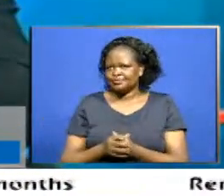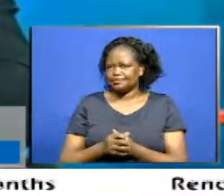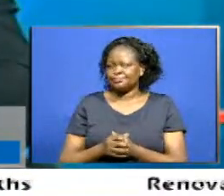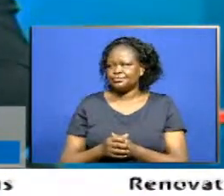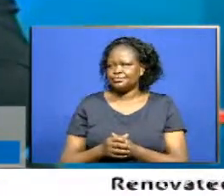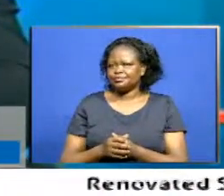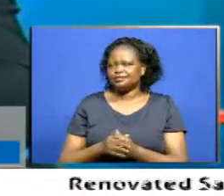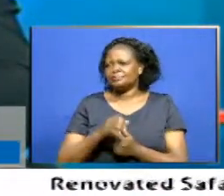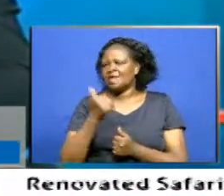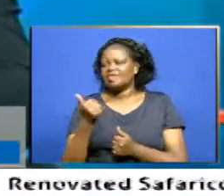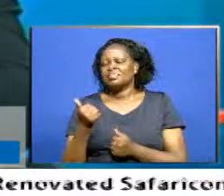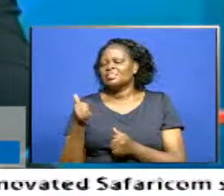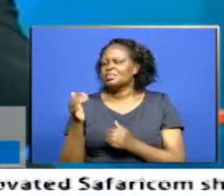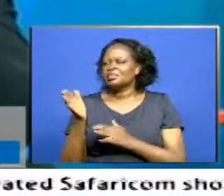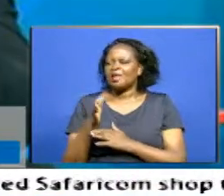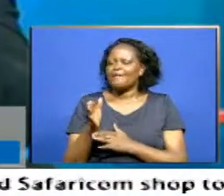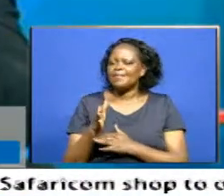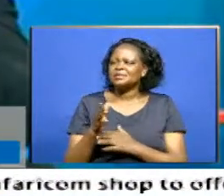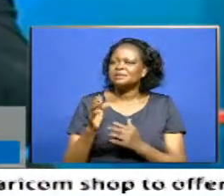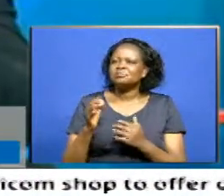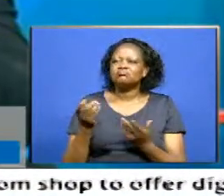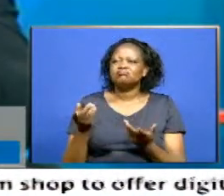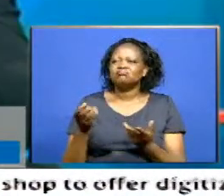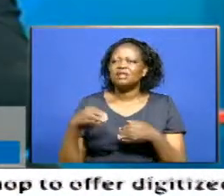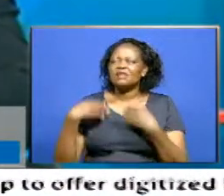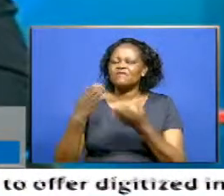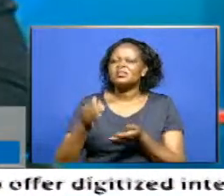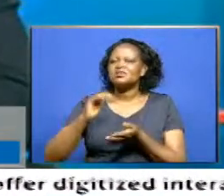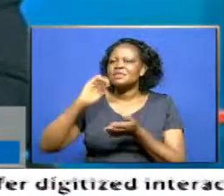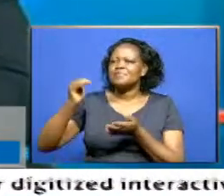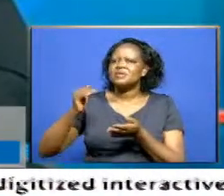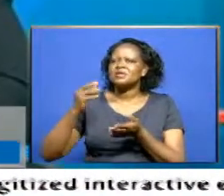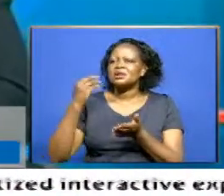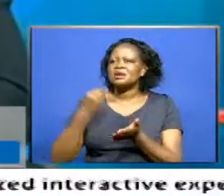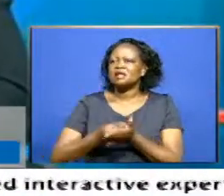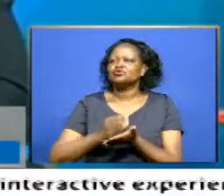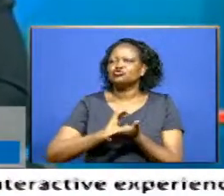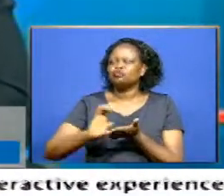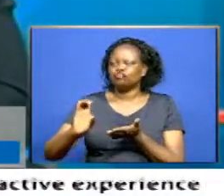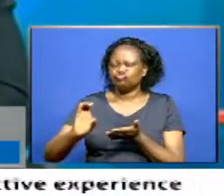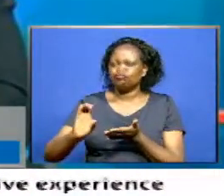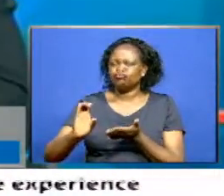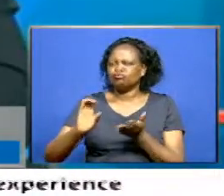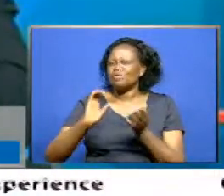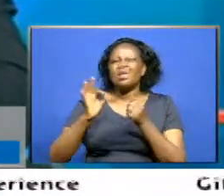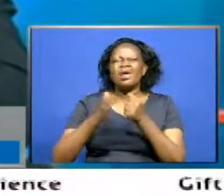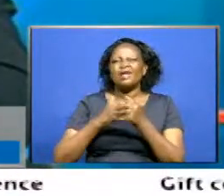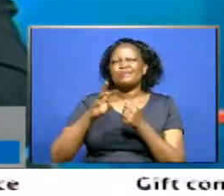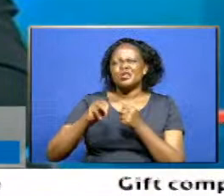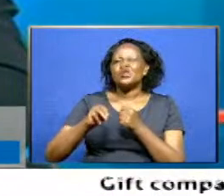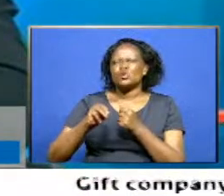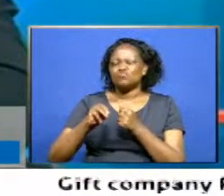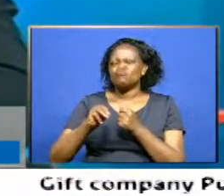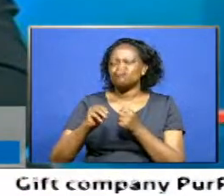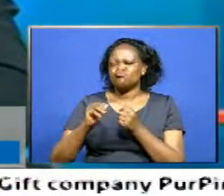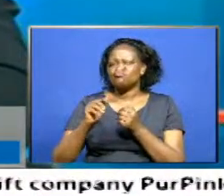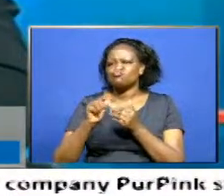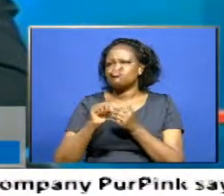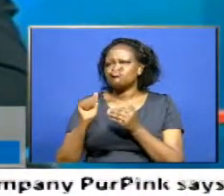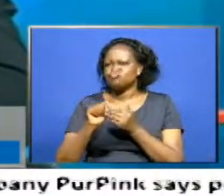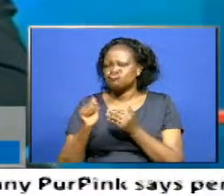to Kenya Council Consortium, the urban cash transfer program, about 8 million euros to go to urban settings.